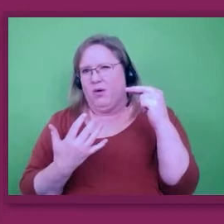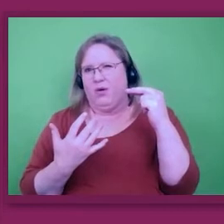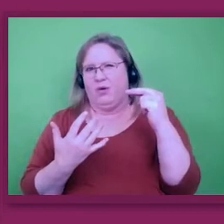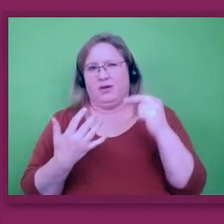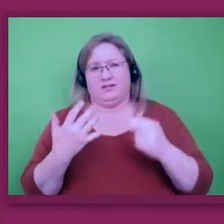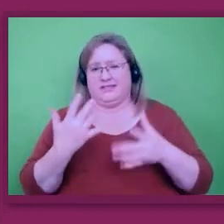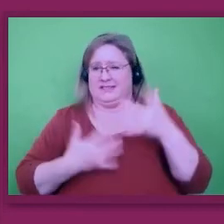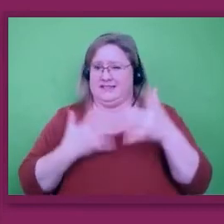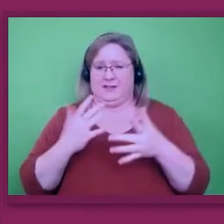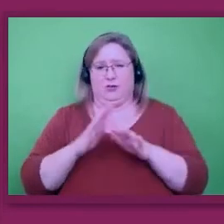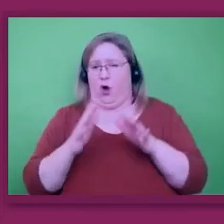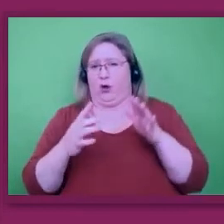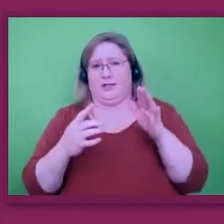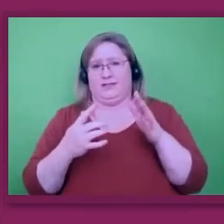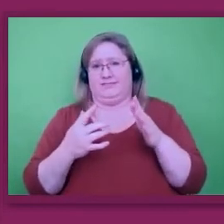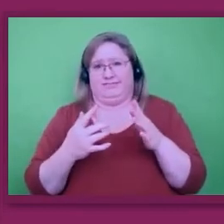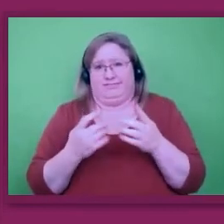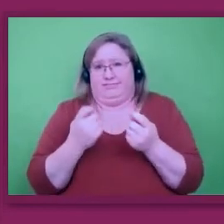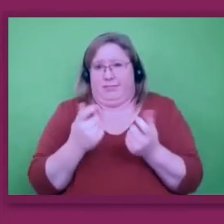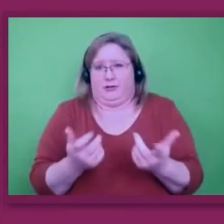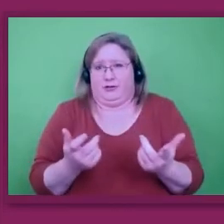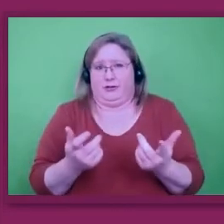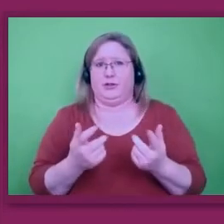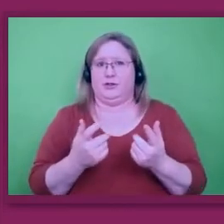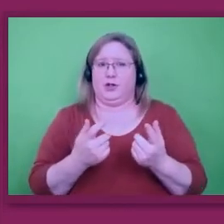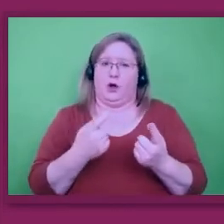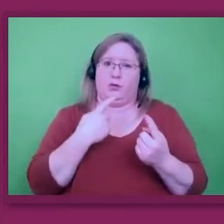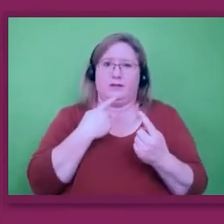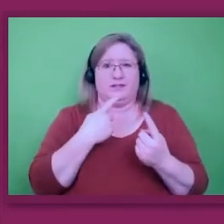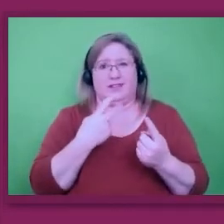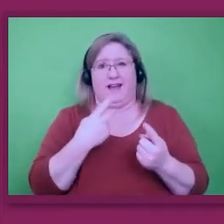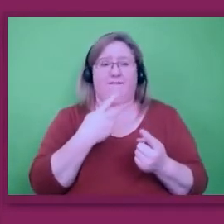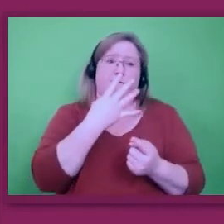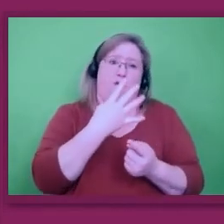we continue to say 4 to 5 times more, or 5 times more.